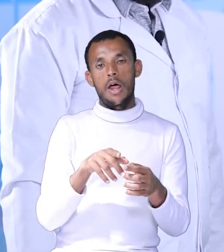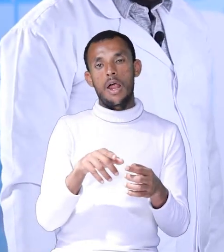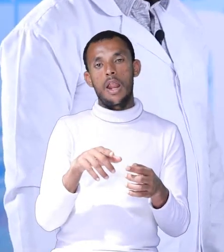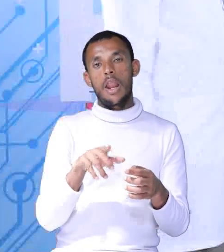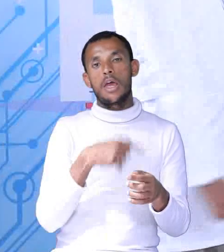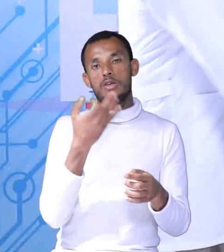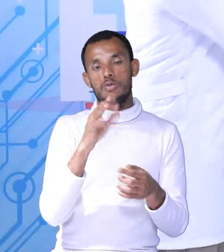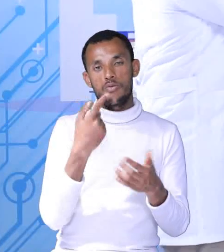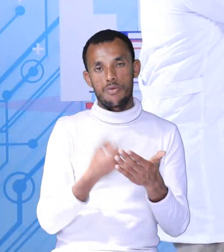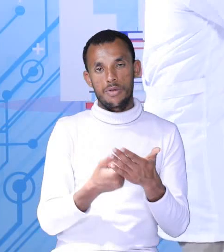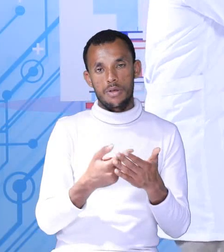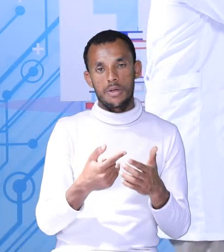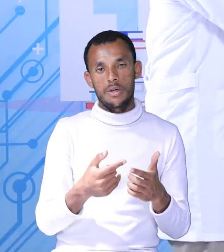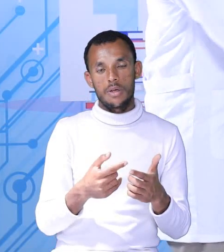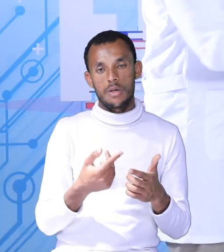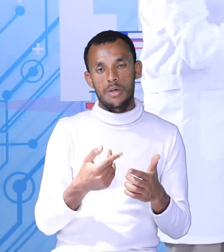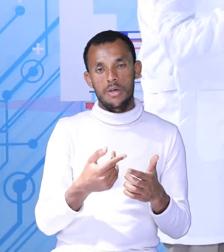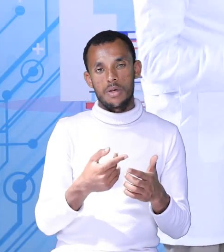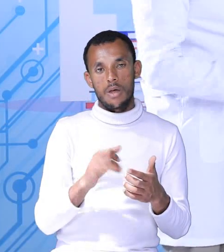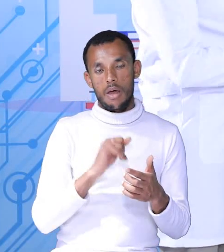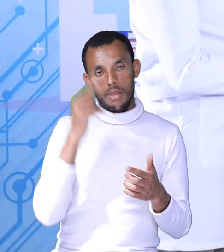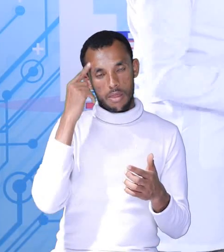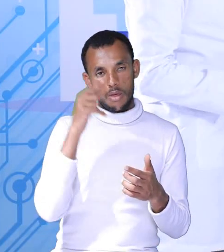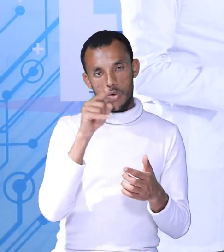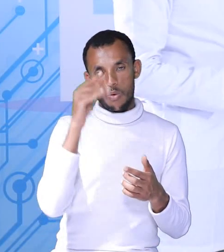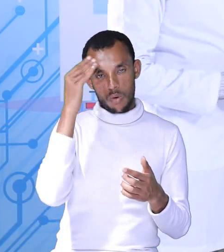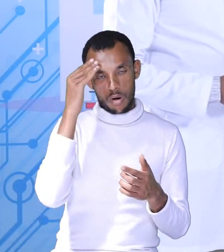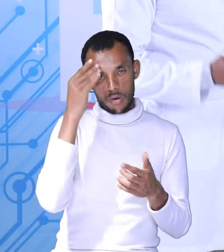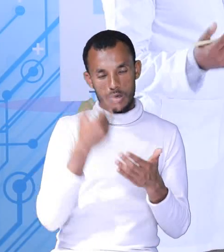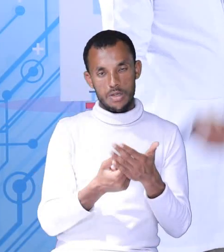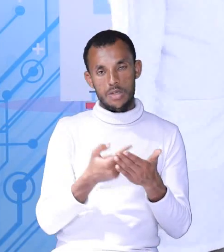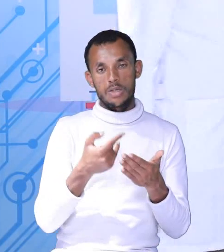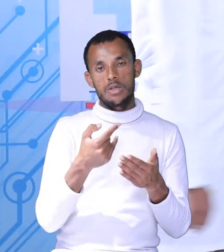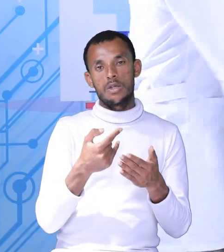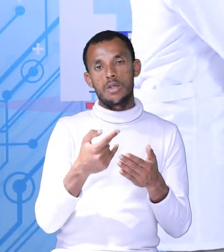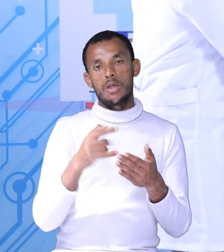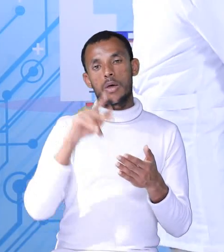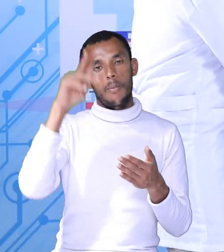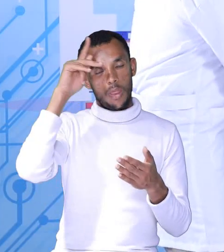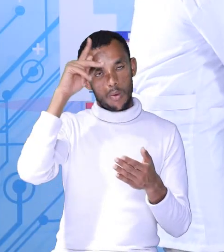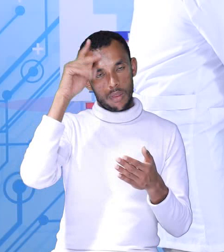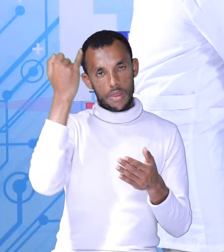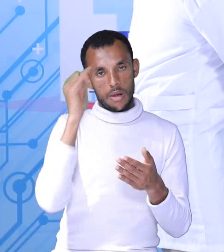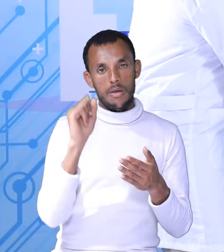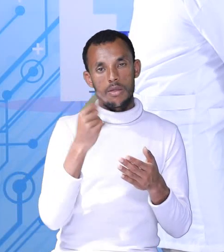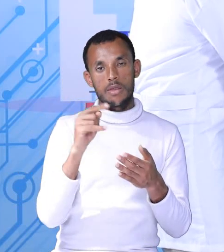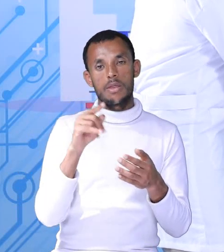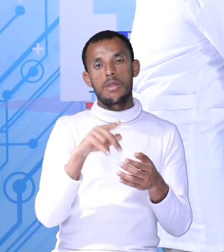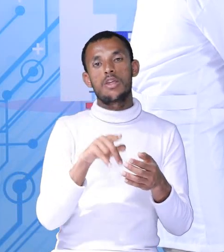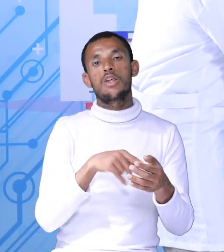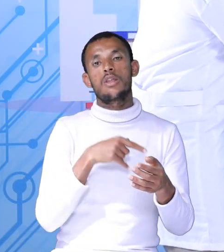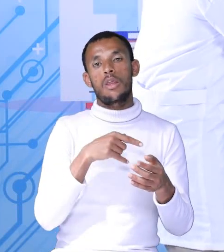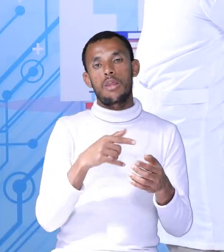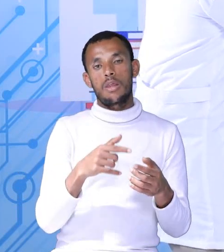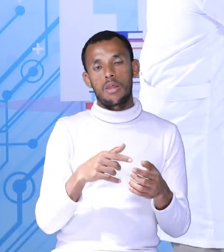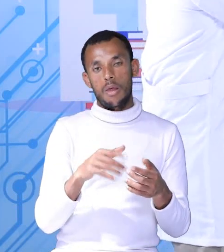this, simply just I think you know how this is derived using a Pythagoras theorem. So the distance will be